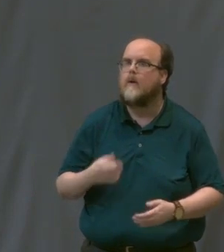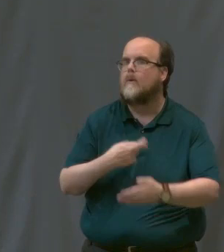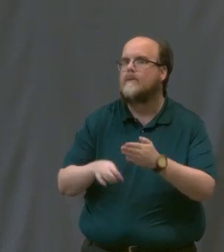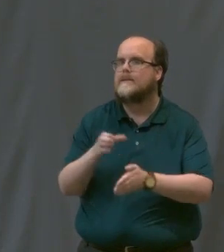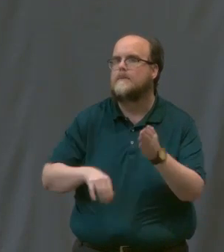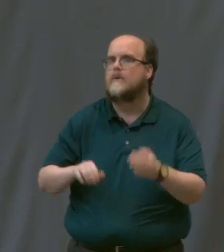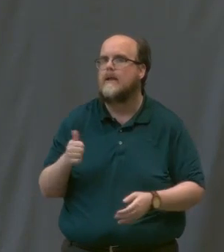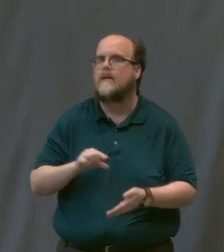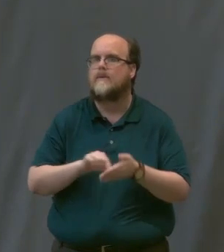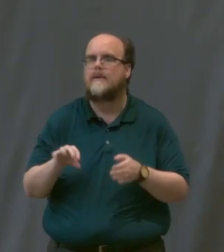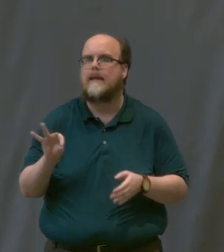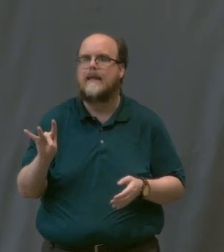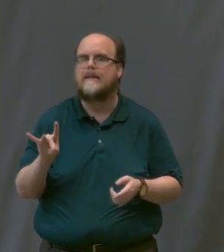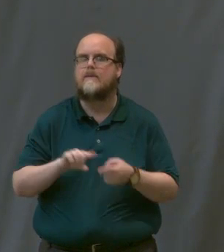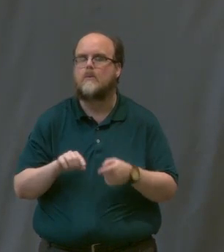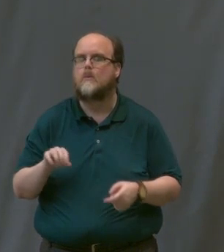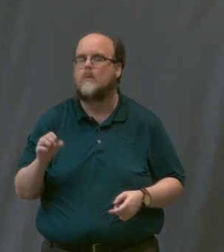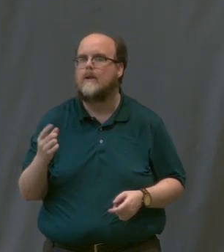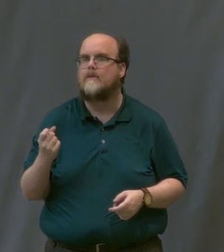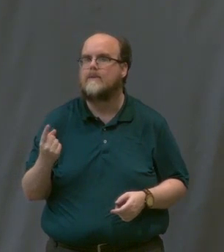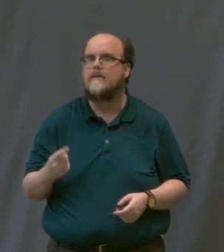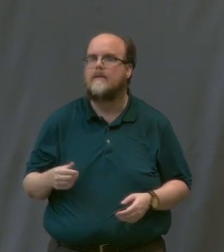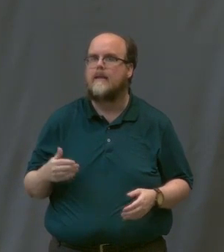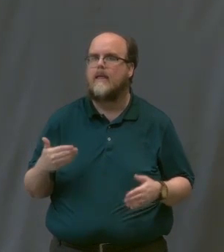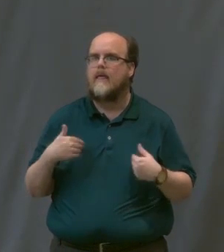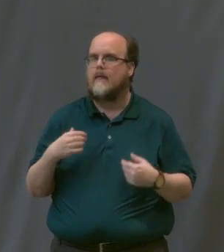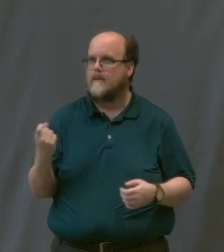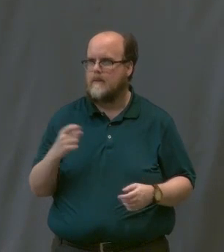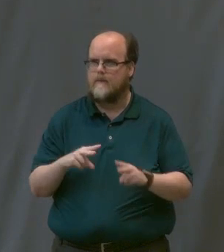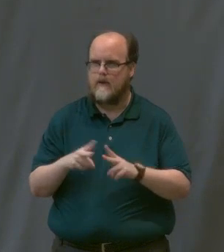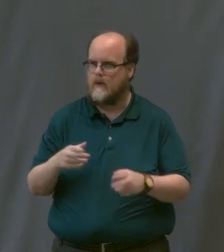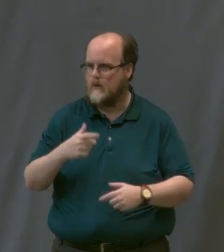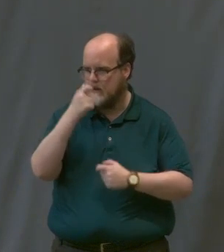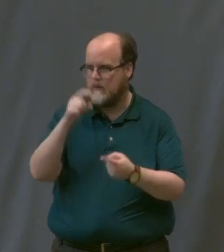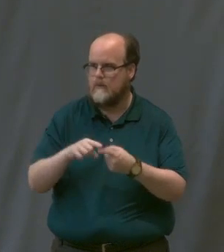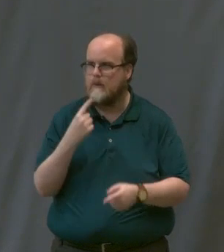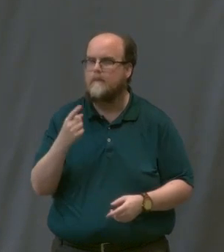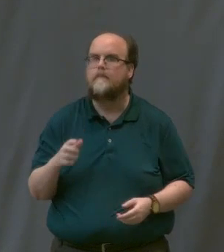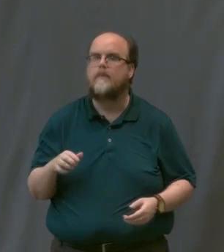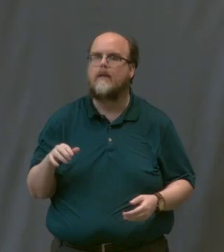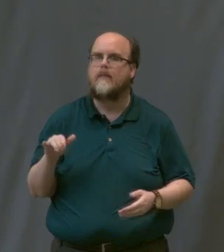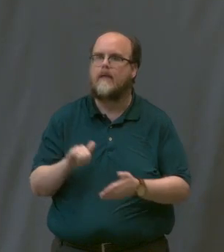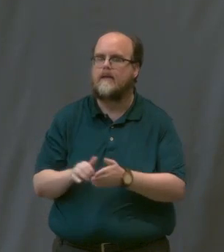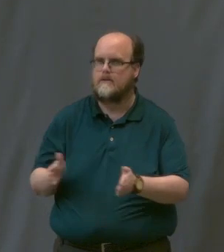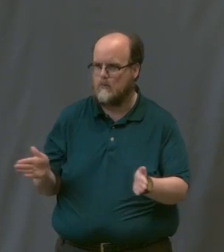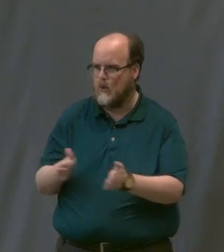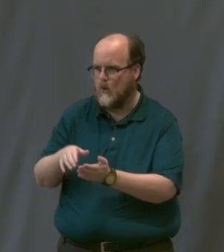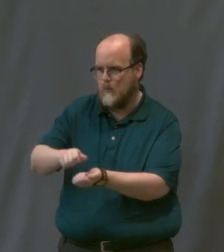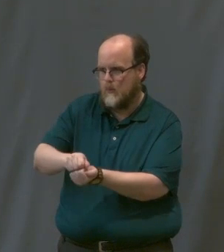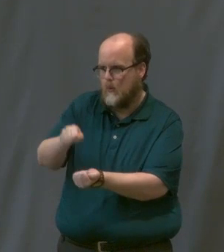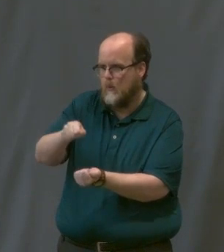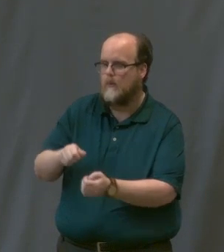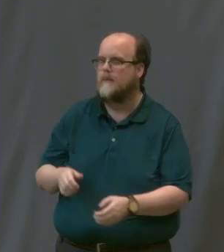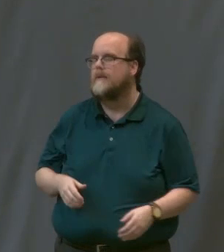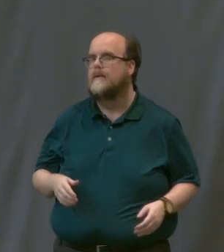Revelation chapter 10, verses 8 through 11 has something really interesting to say. This book, this little scroll that this